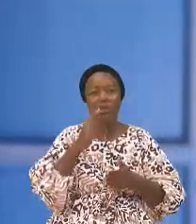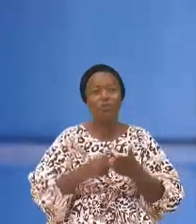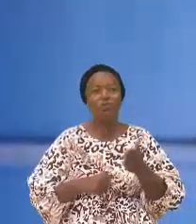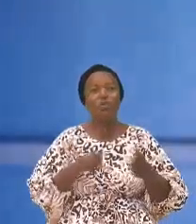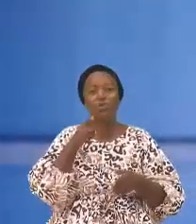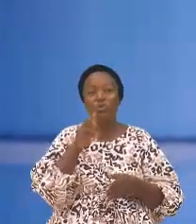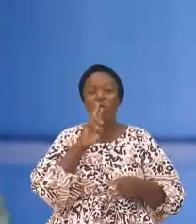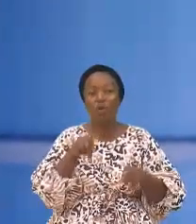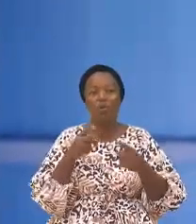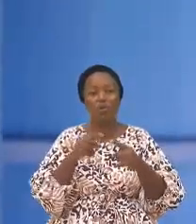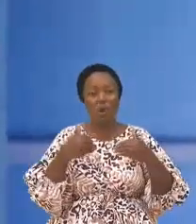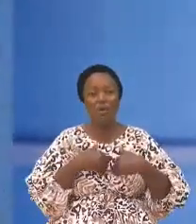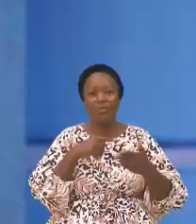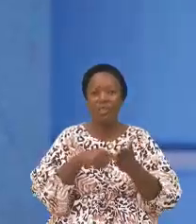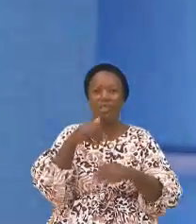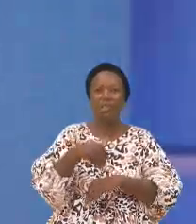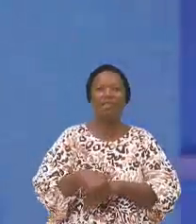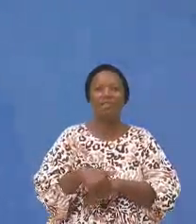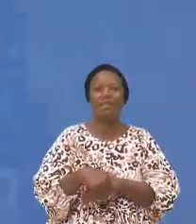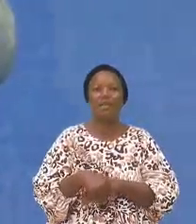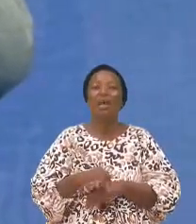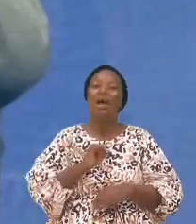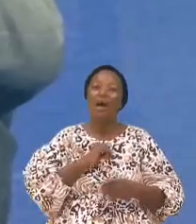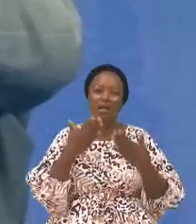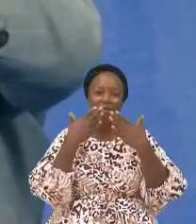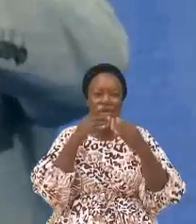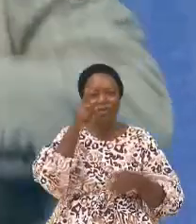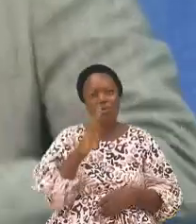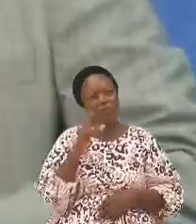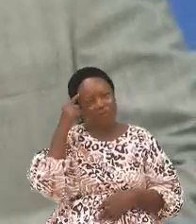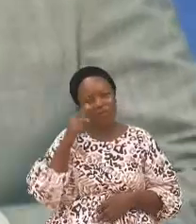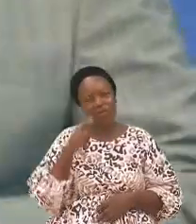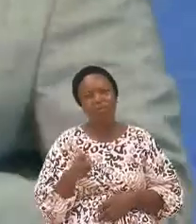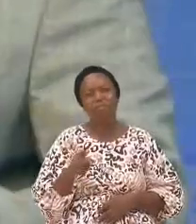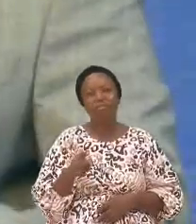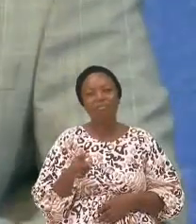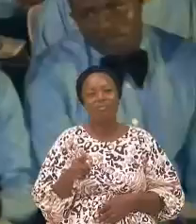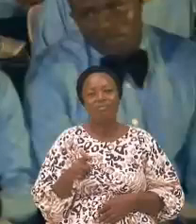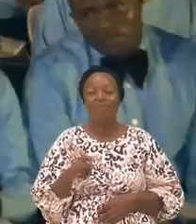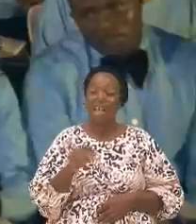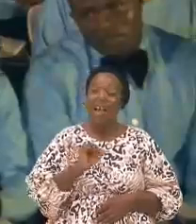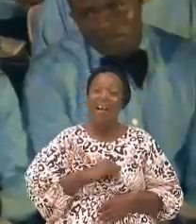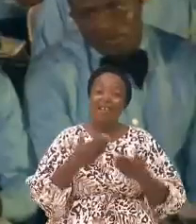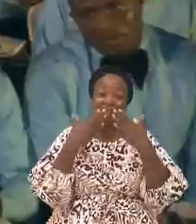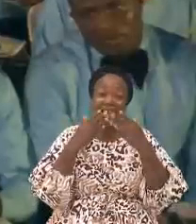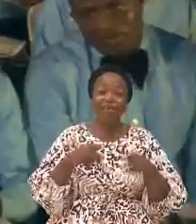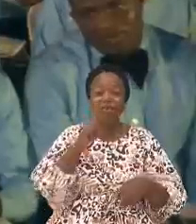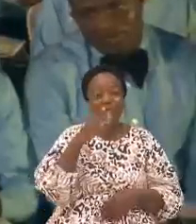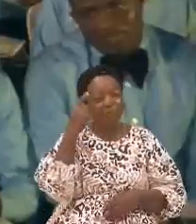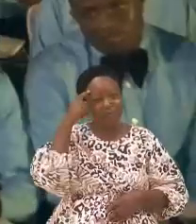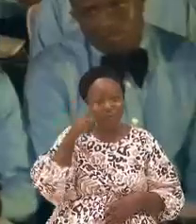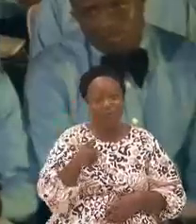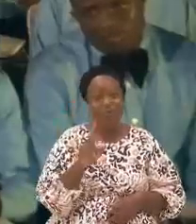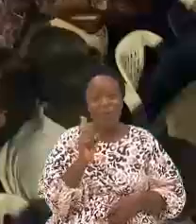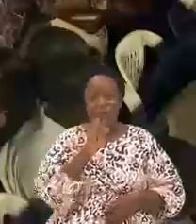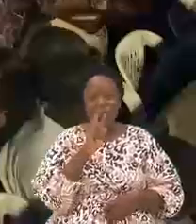you confess, and what you confess is what you are going to possess tonight. I thank God for